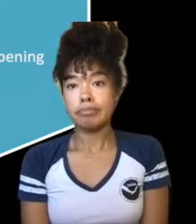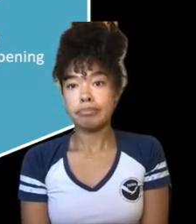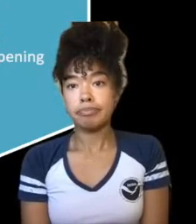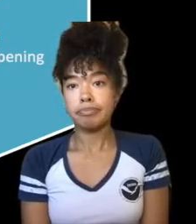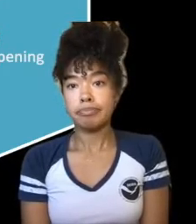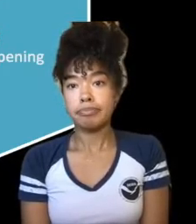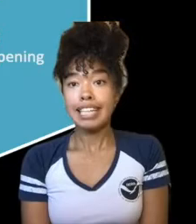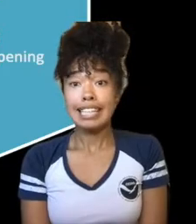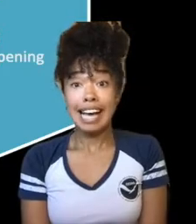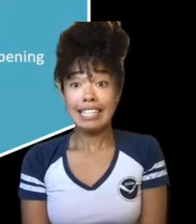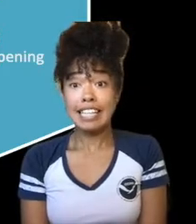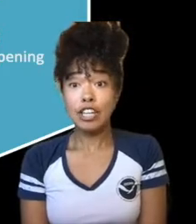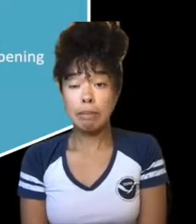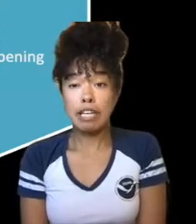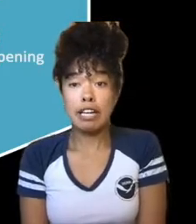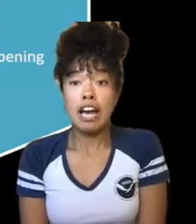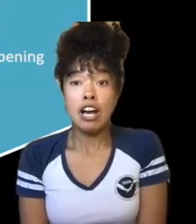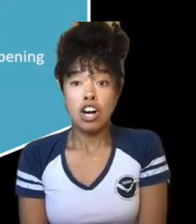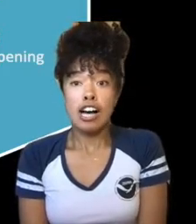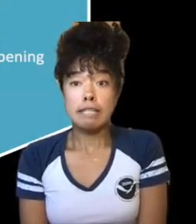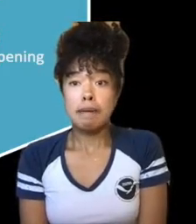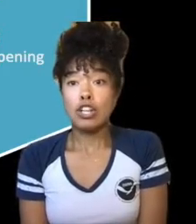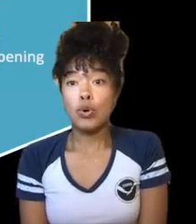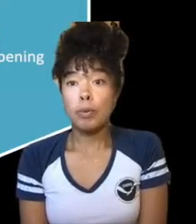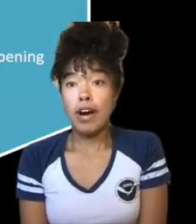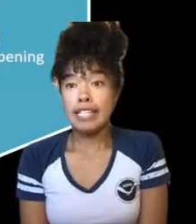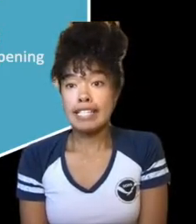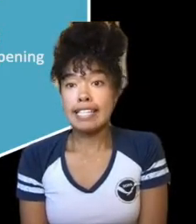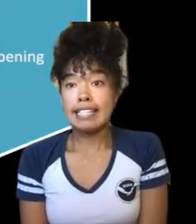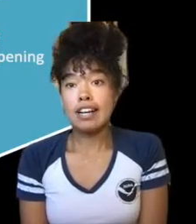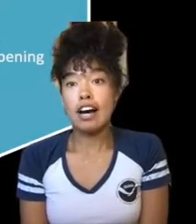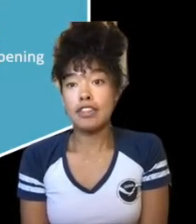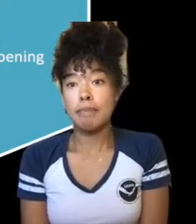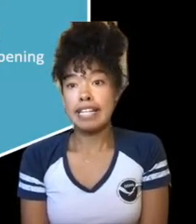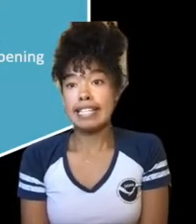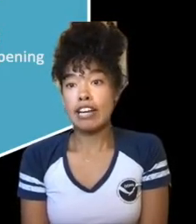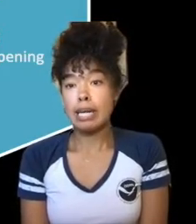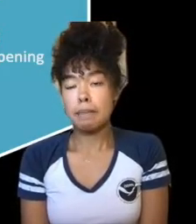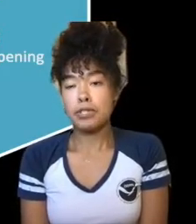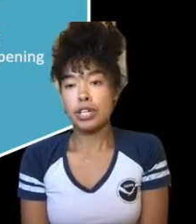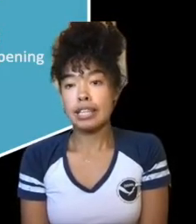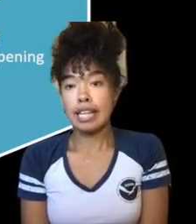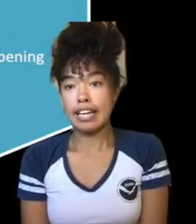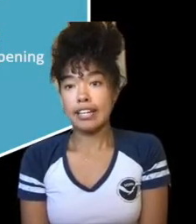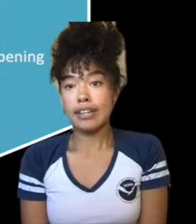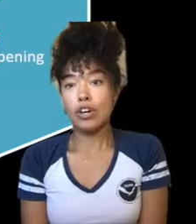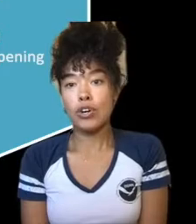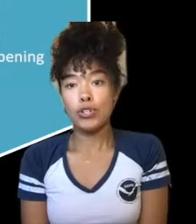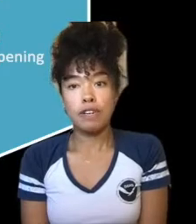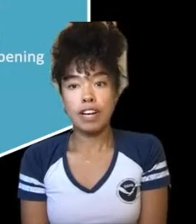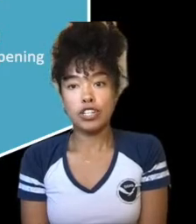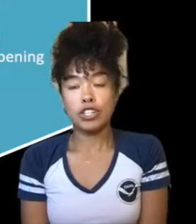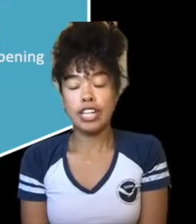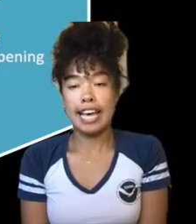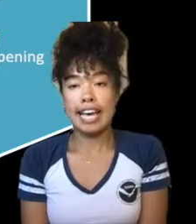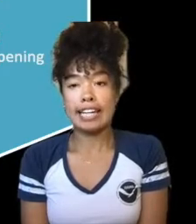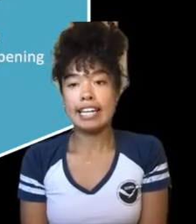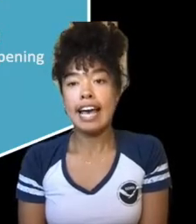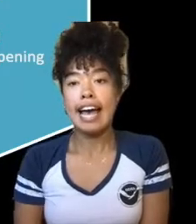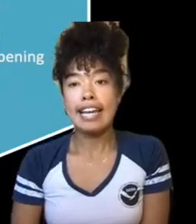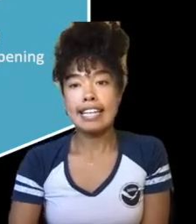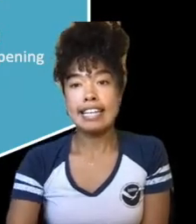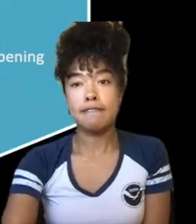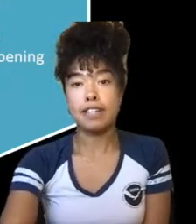pressure. Lastly, they could be caused by local processes on the mixed layer temperature, like ocean advection